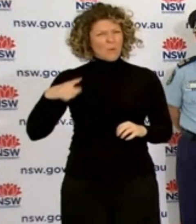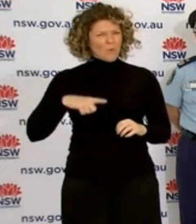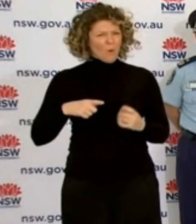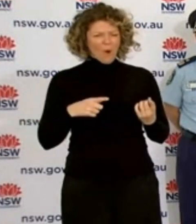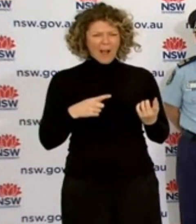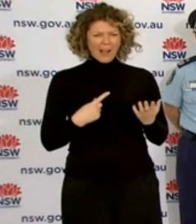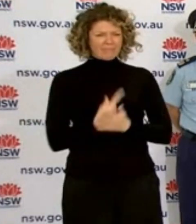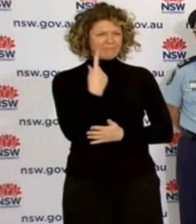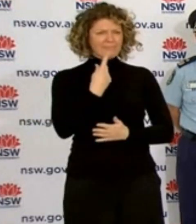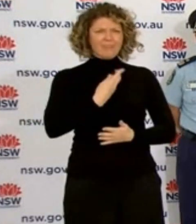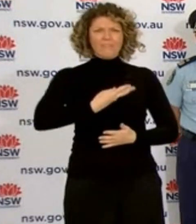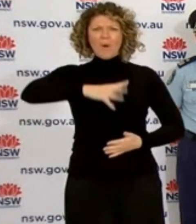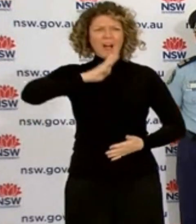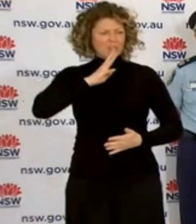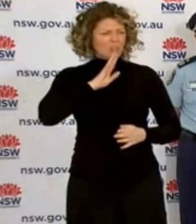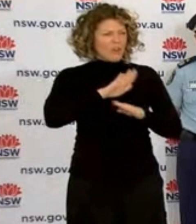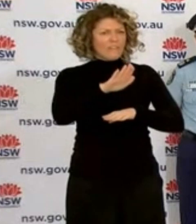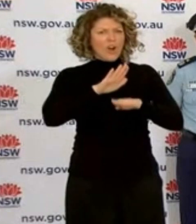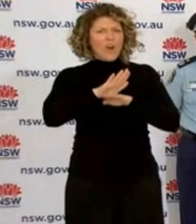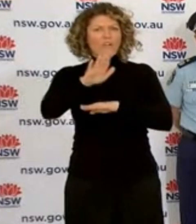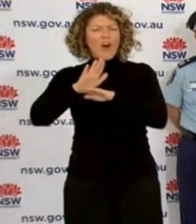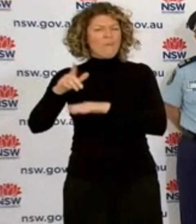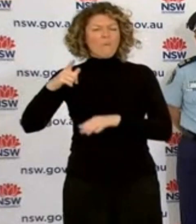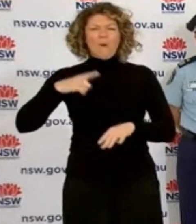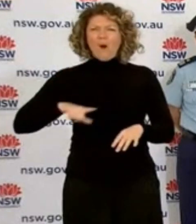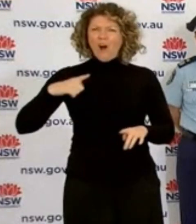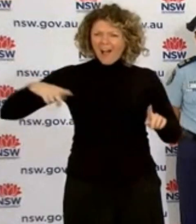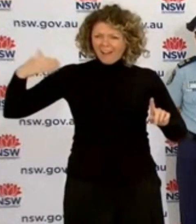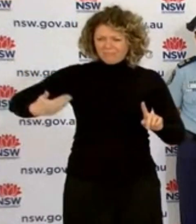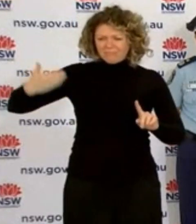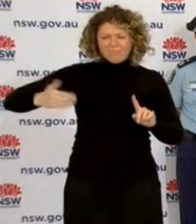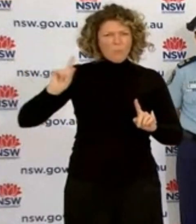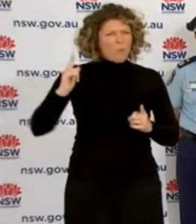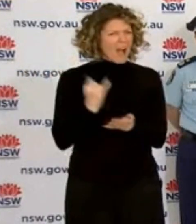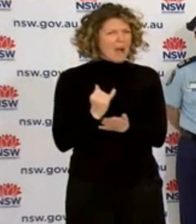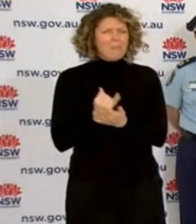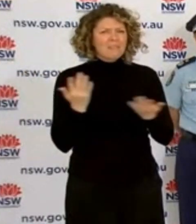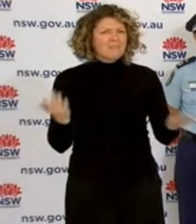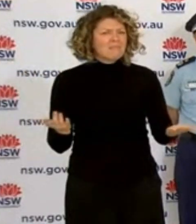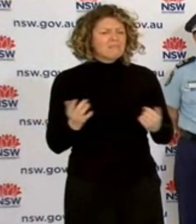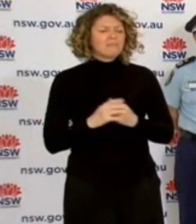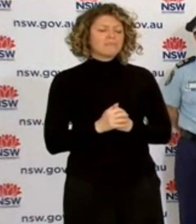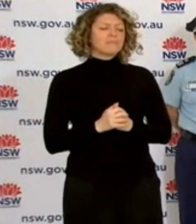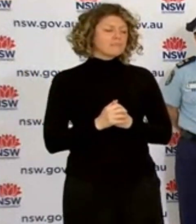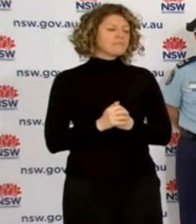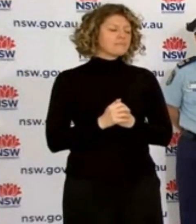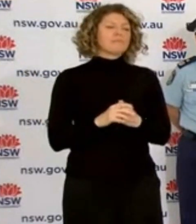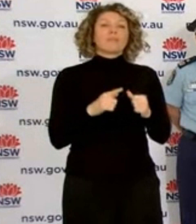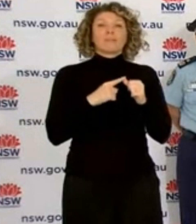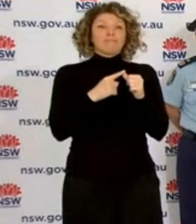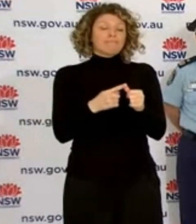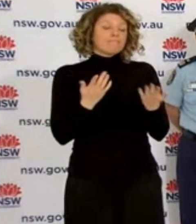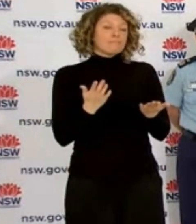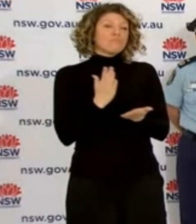particular event? Is it particular workplaces? Is it because it's in regional areas? Can I just also probably draw out to the community